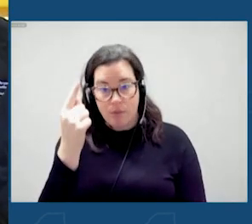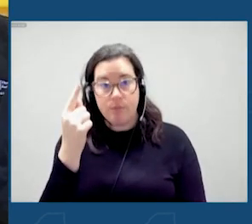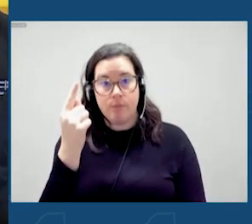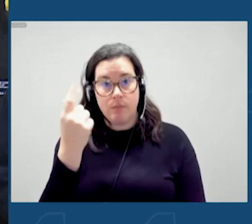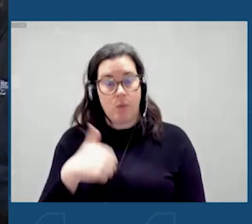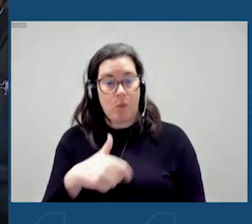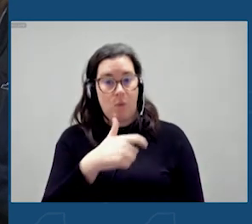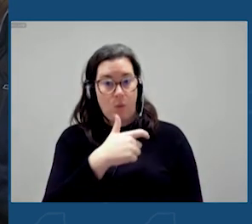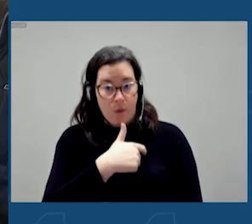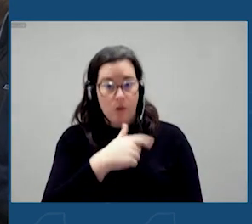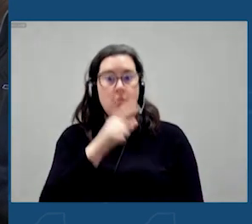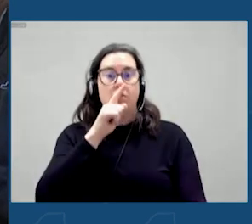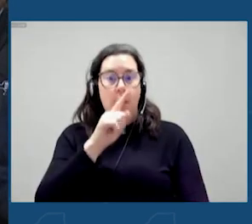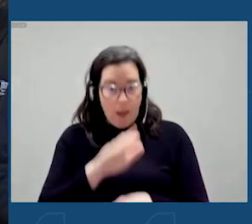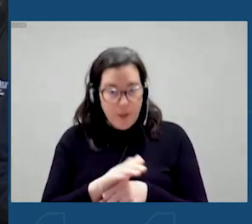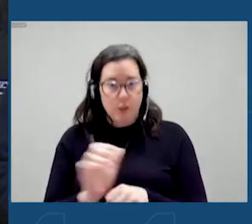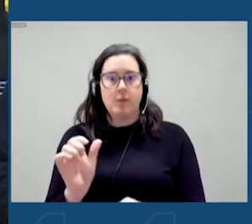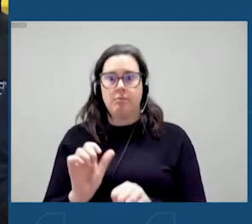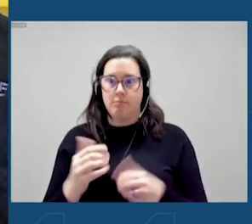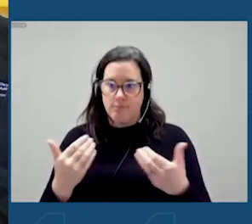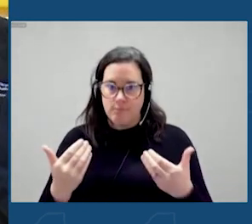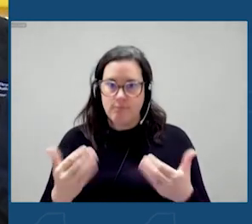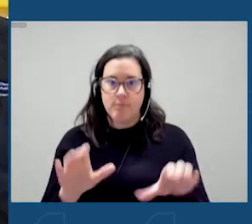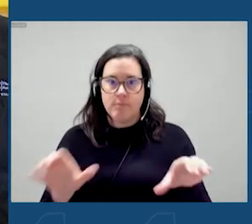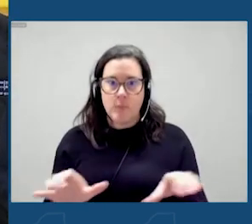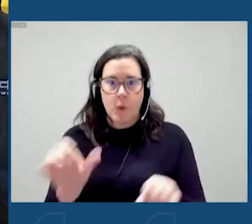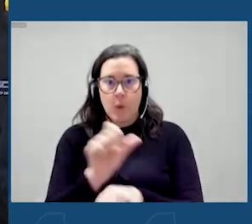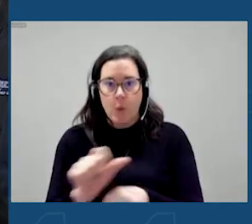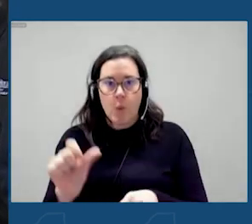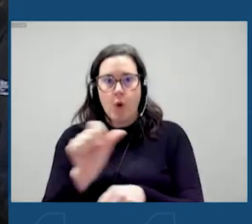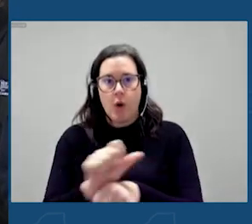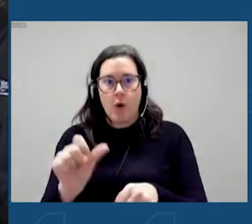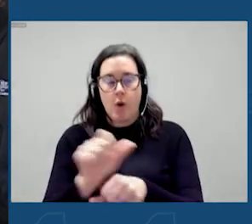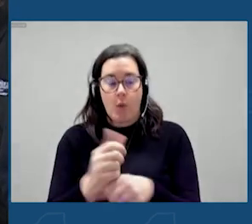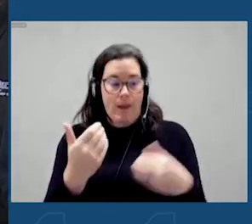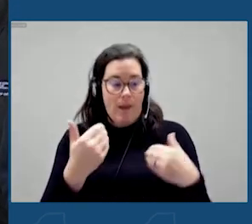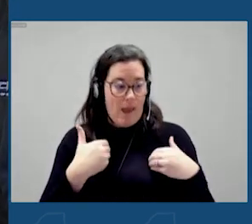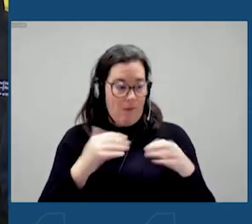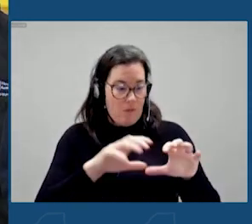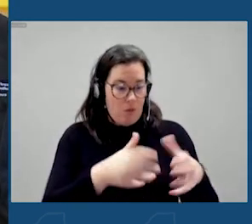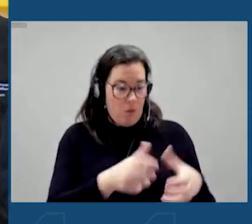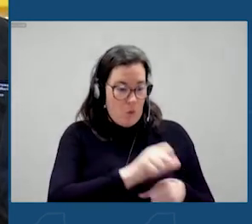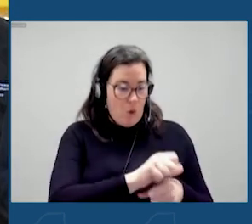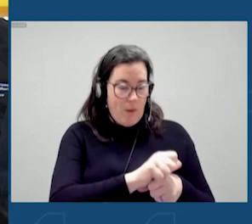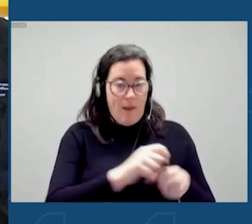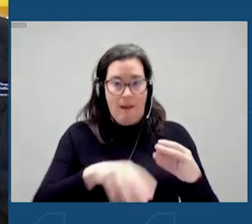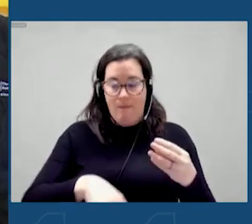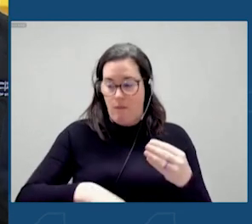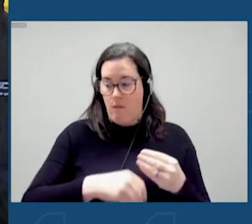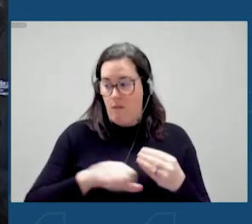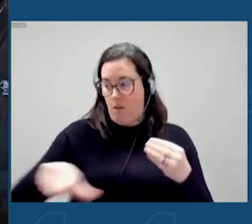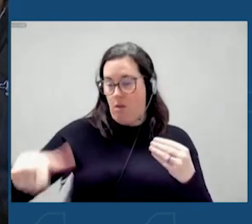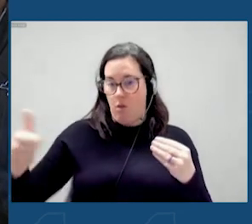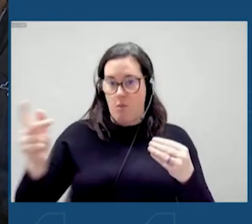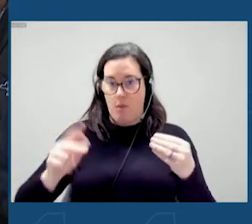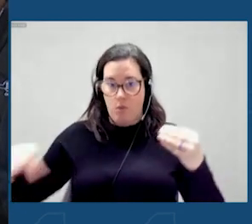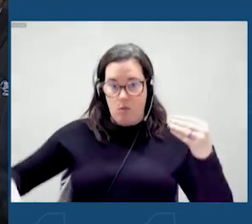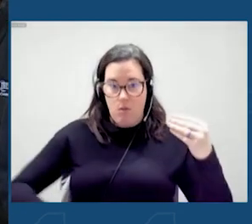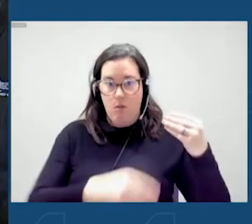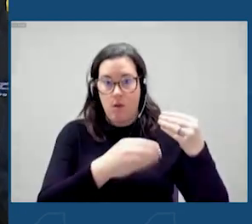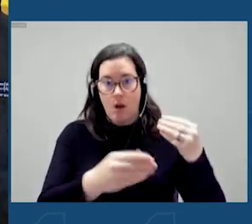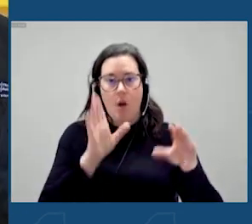out in force and we're supplementing our existing forces, and I'm going to go through some of those numbers in a moment here.